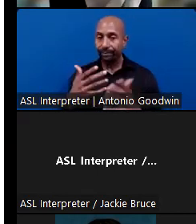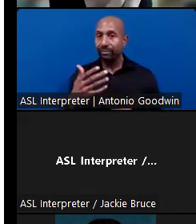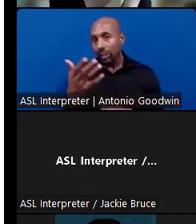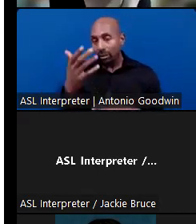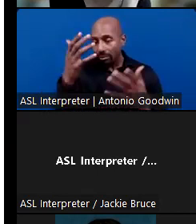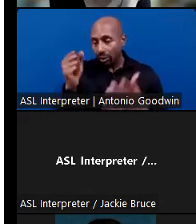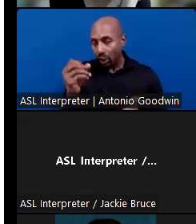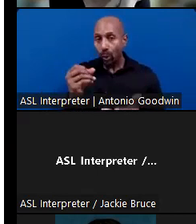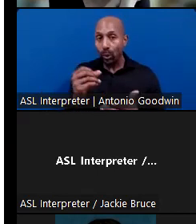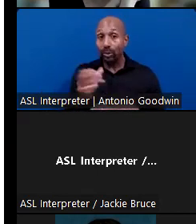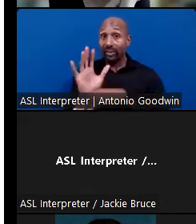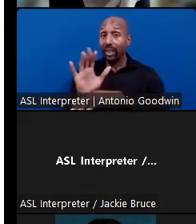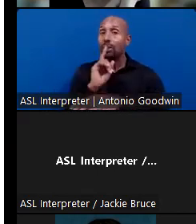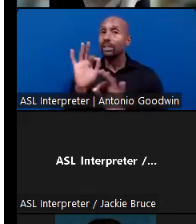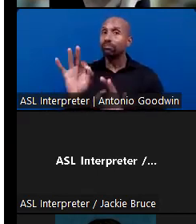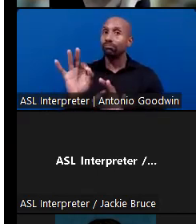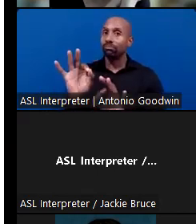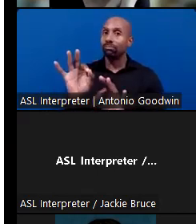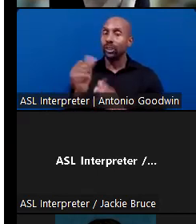so the videos are really great because